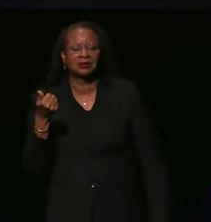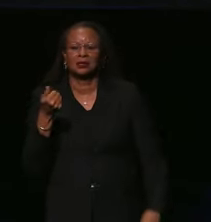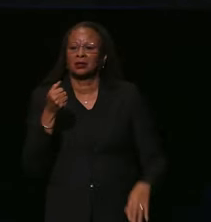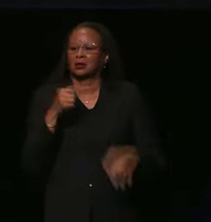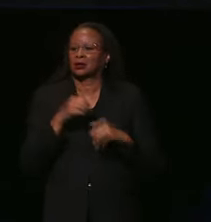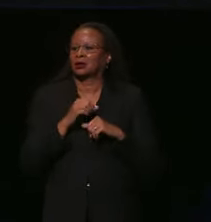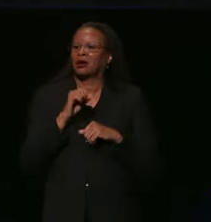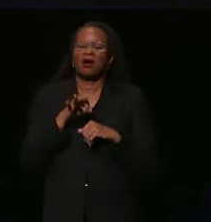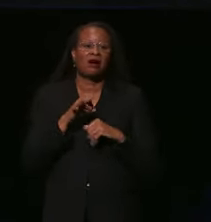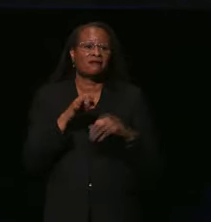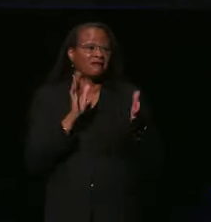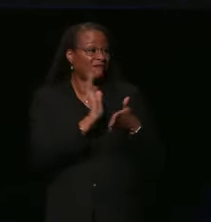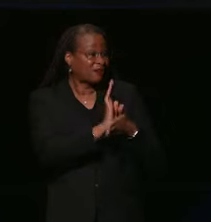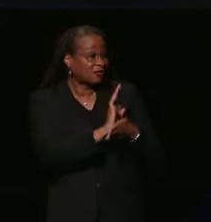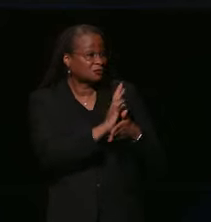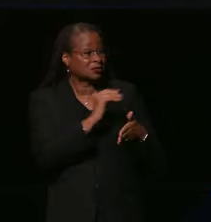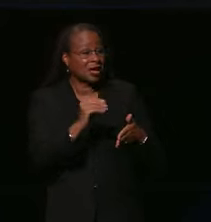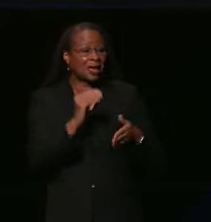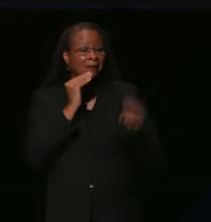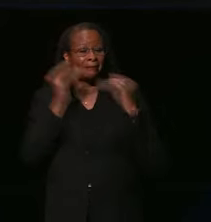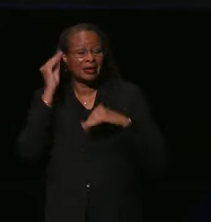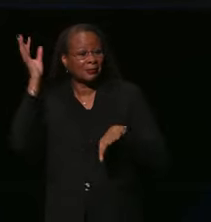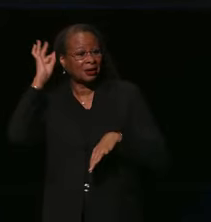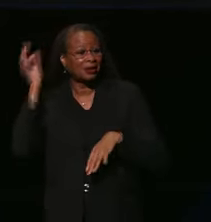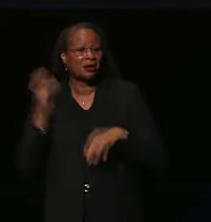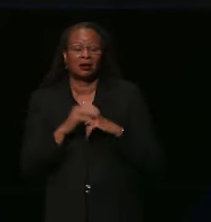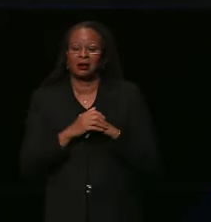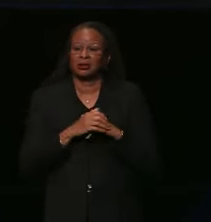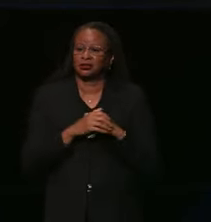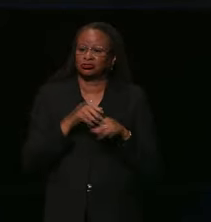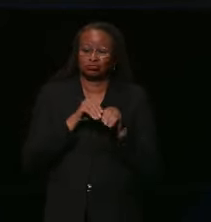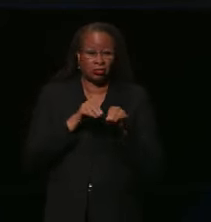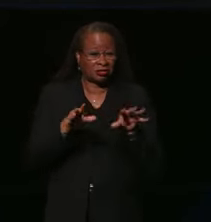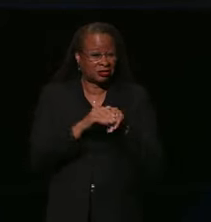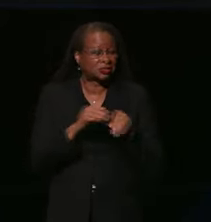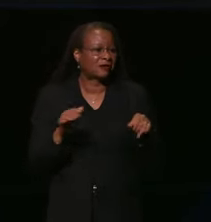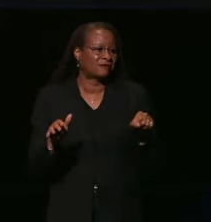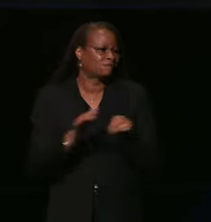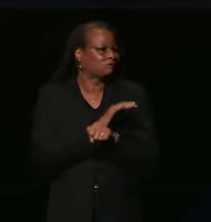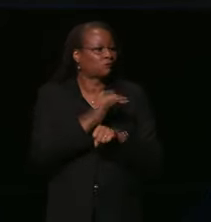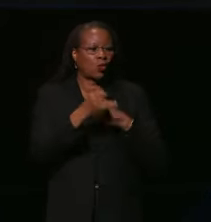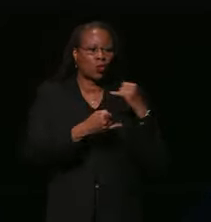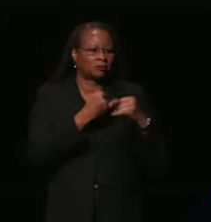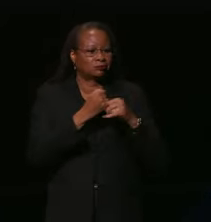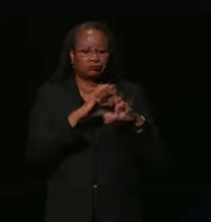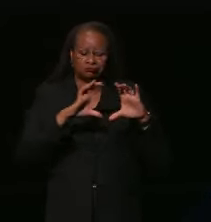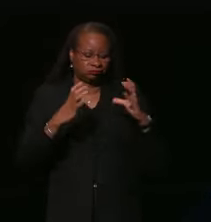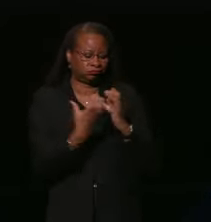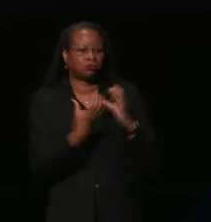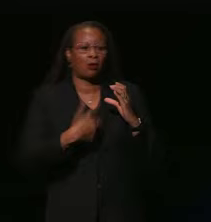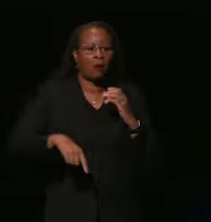of the films and the makeup and hairstyling of films released around the entire world.